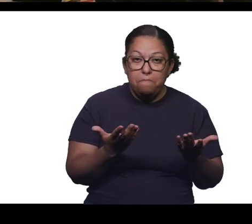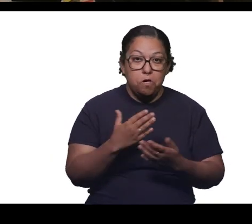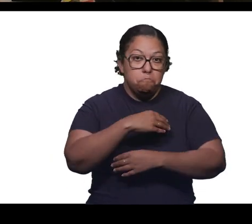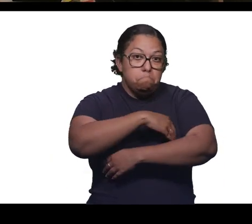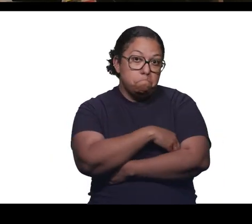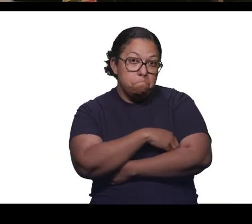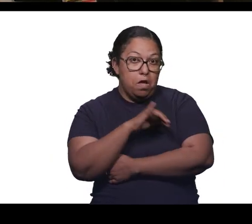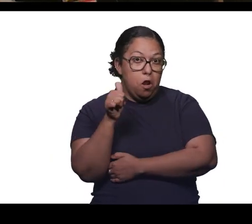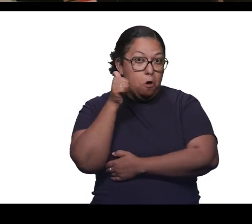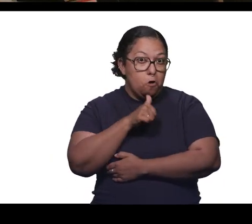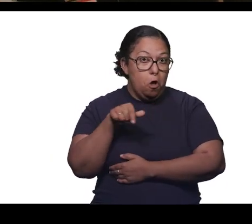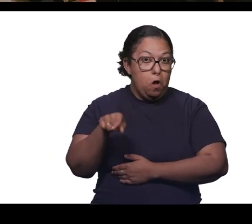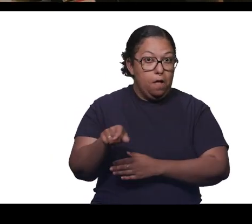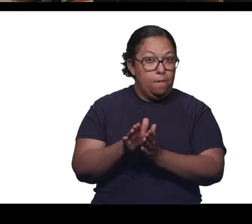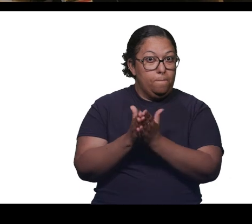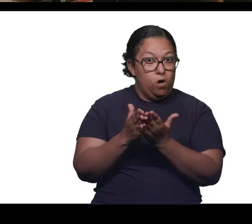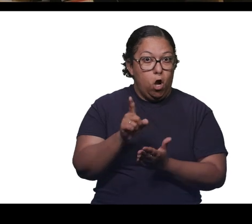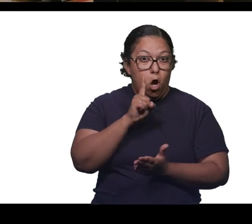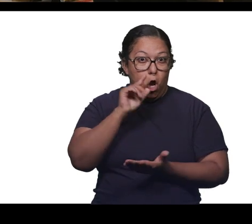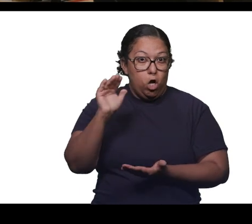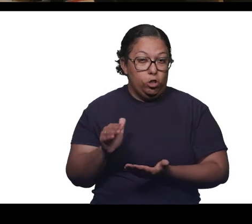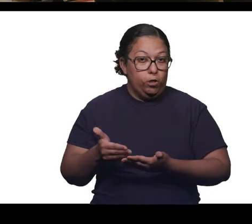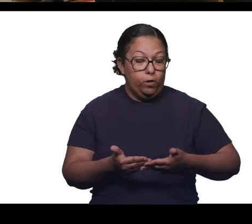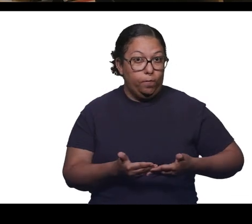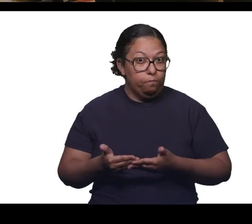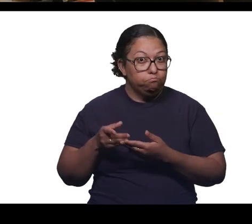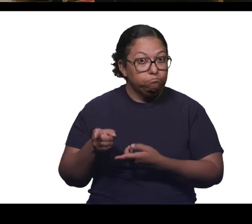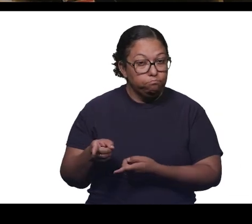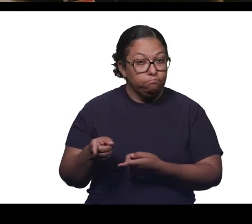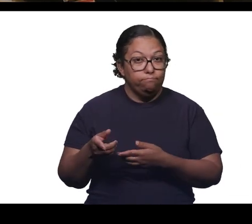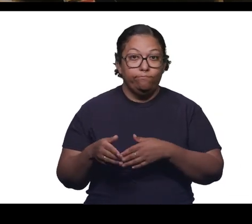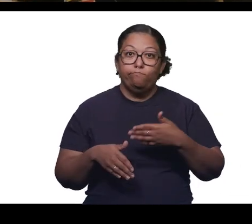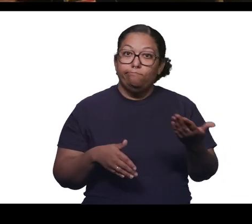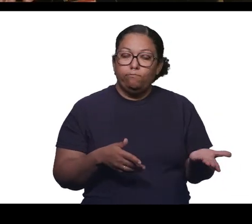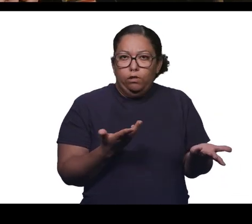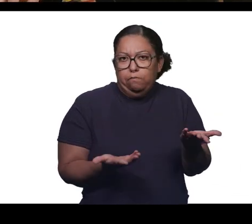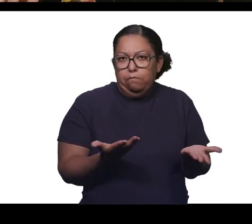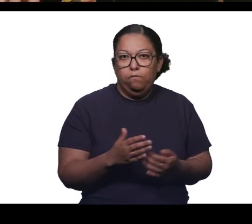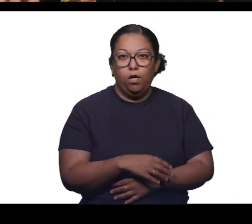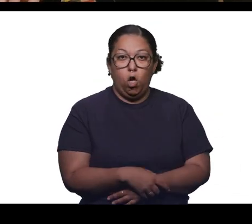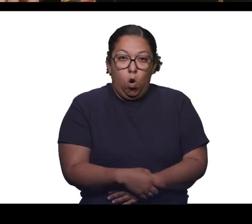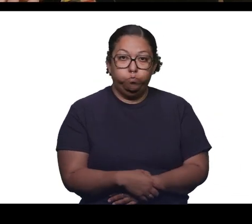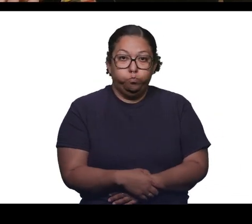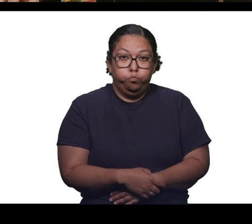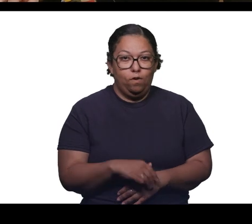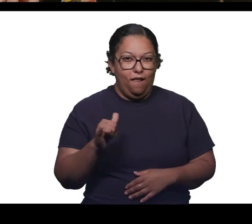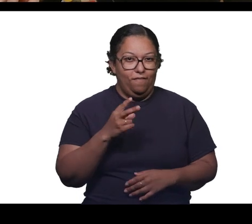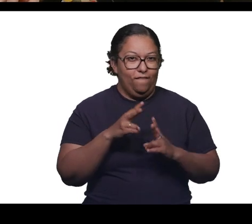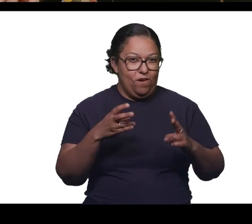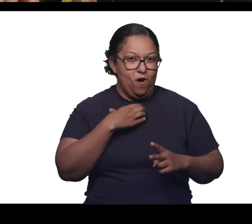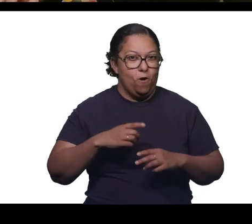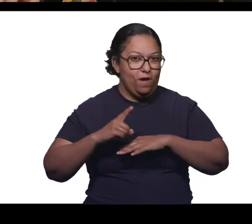Marla Frazee's book, Hush Little Baby, or kind of shrugging their shoulders like the Very Hungry Caterpillar. They're still connecting with you in some